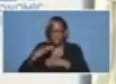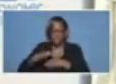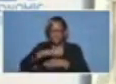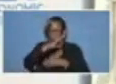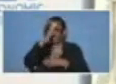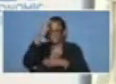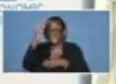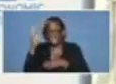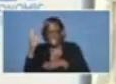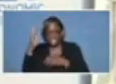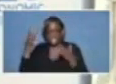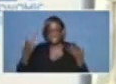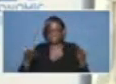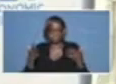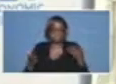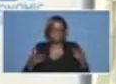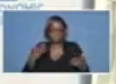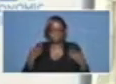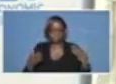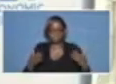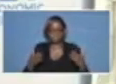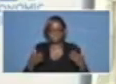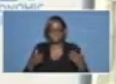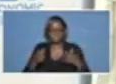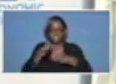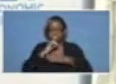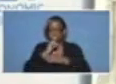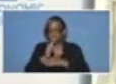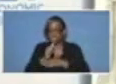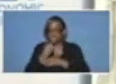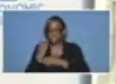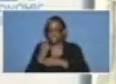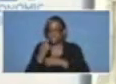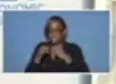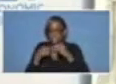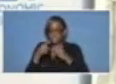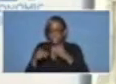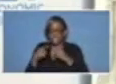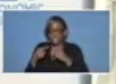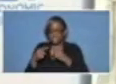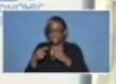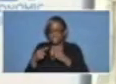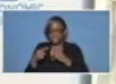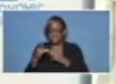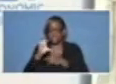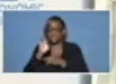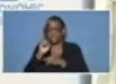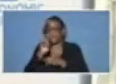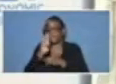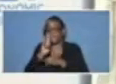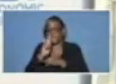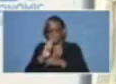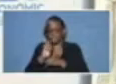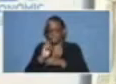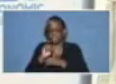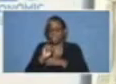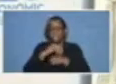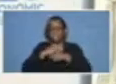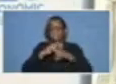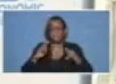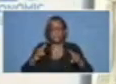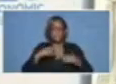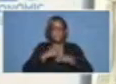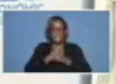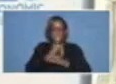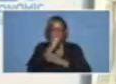etc. So it's not even just about the carbon emissions, it's about making sure that